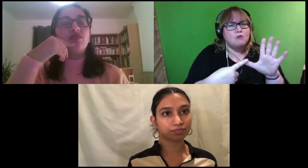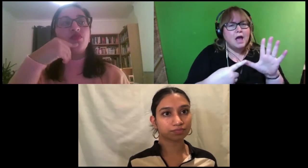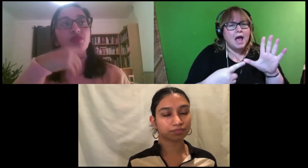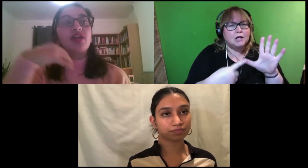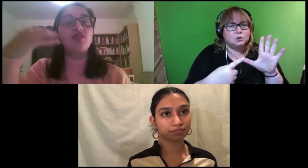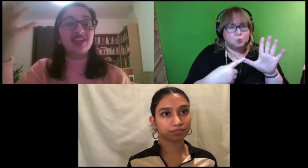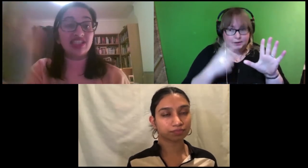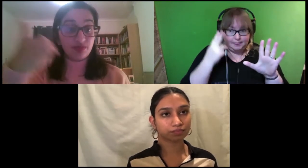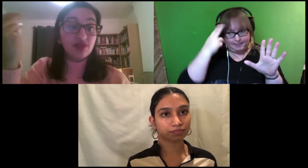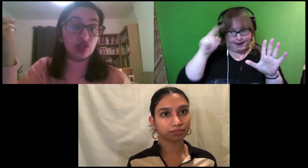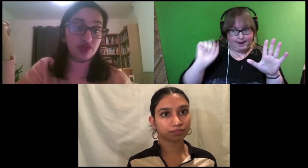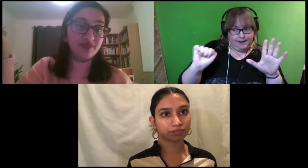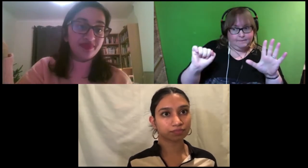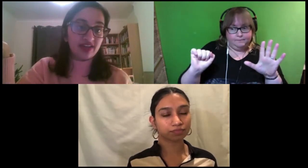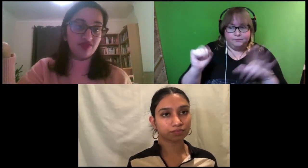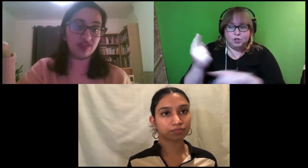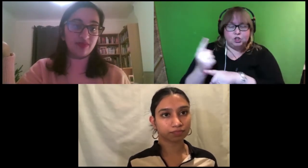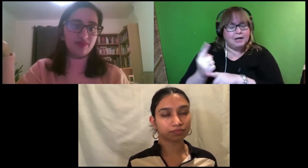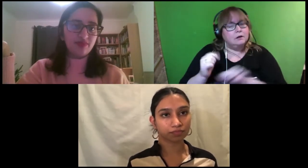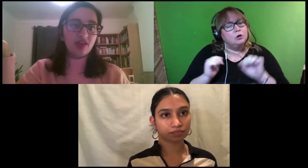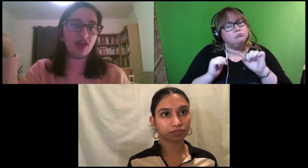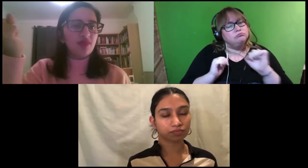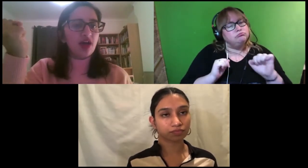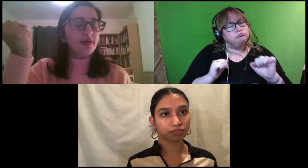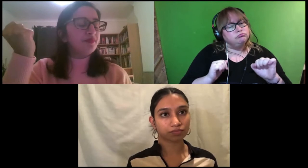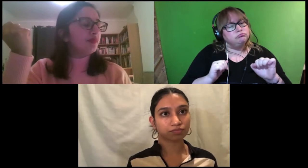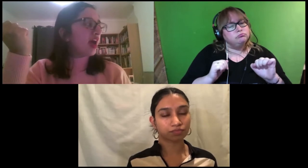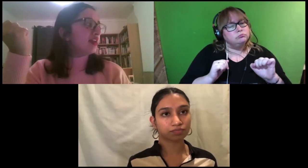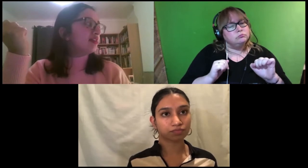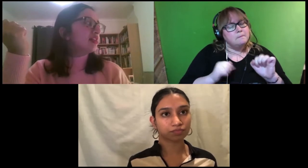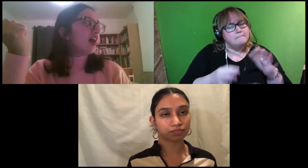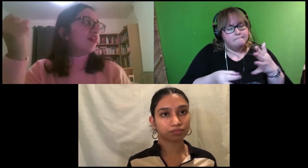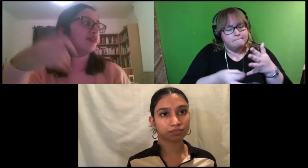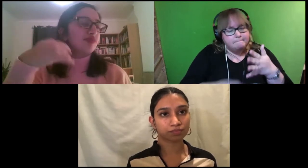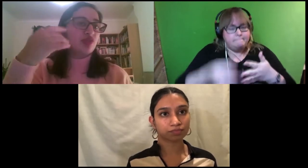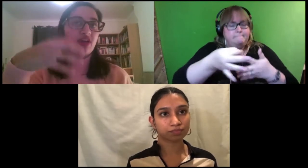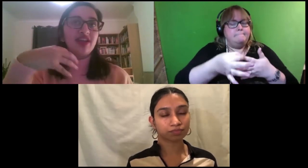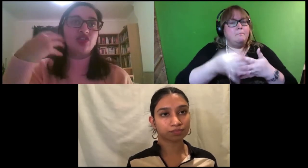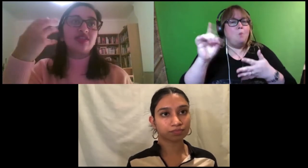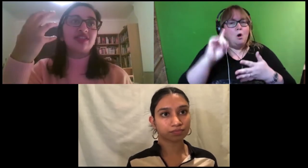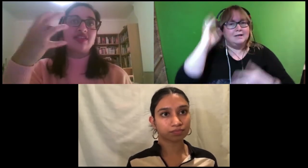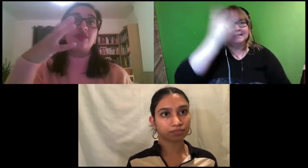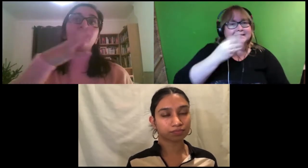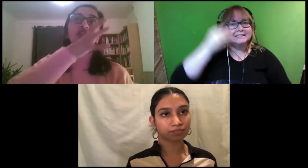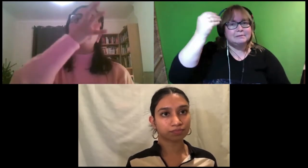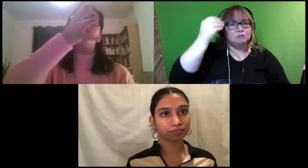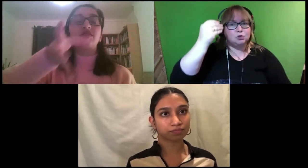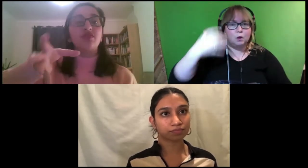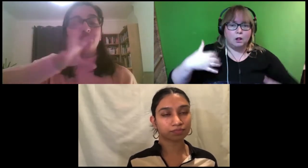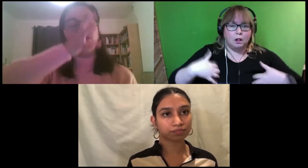she prioritized spiritual activism. And I thought that was quite an interesting thing,